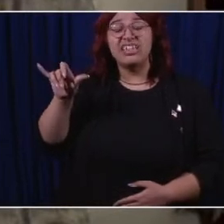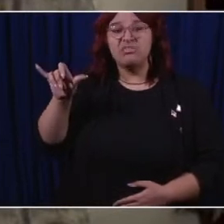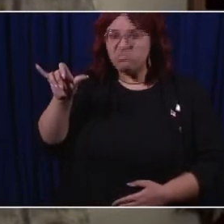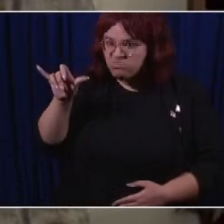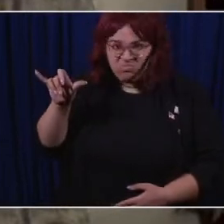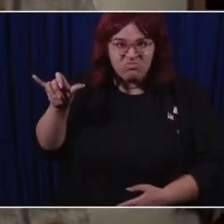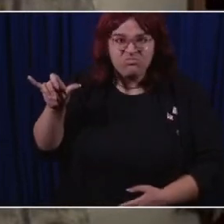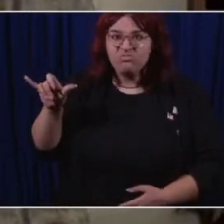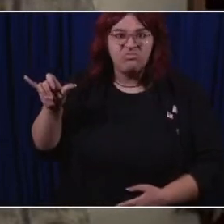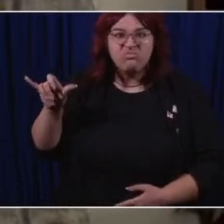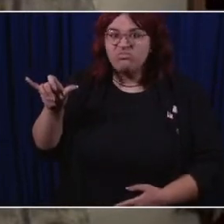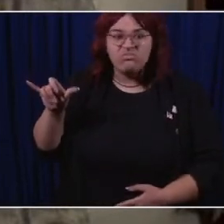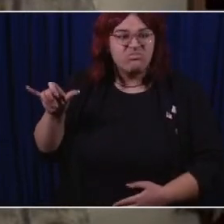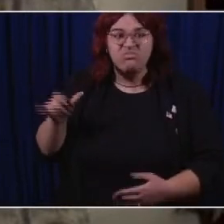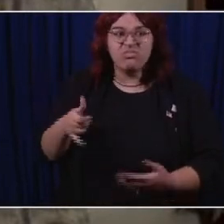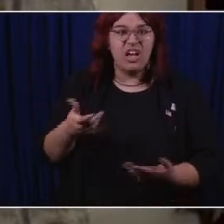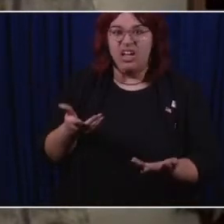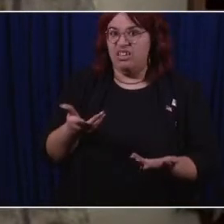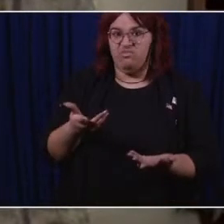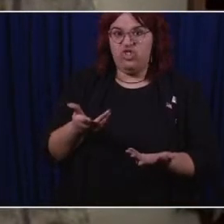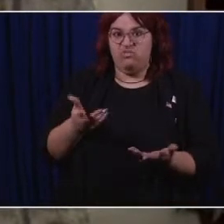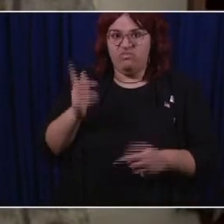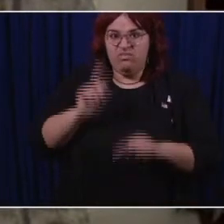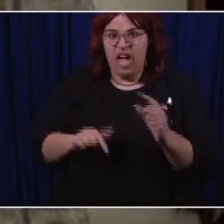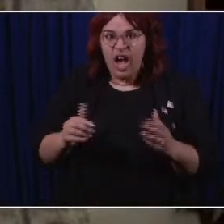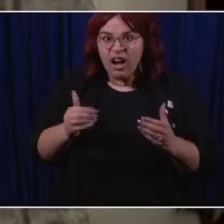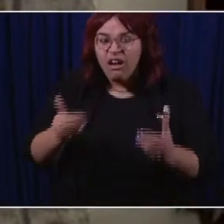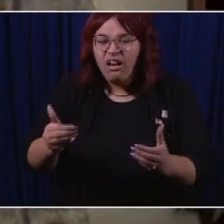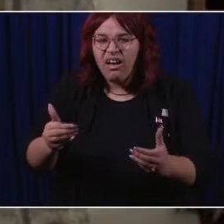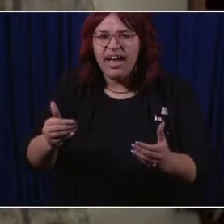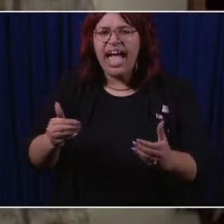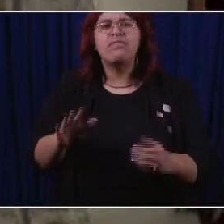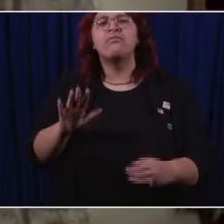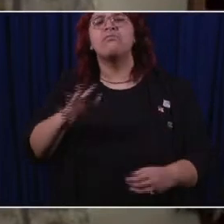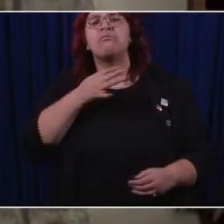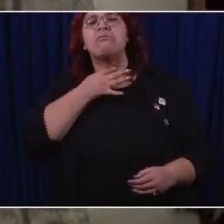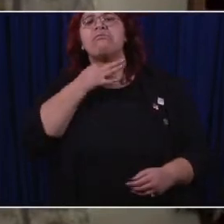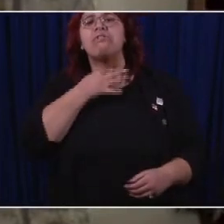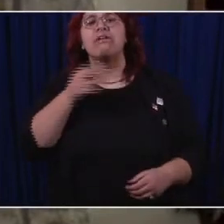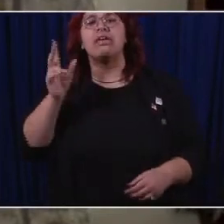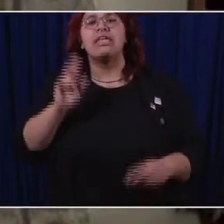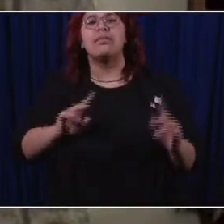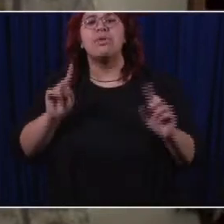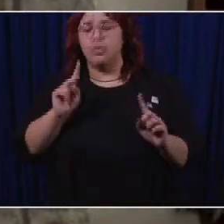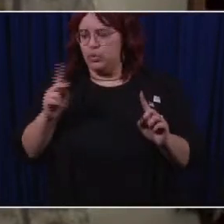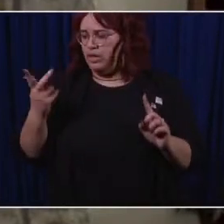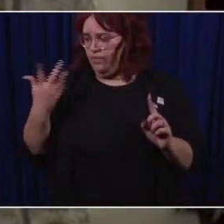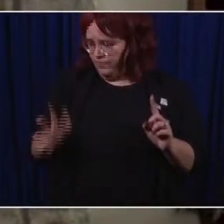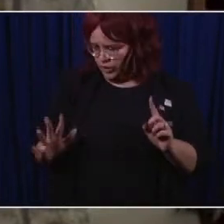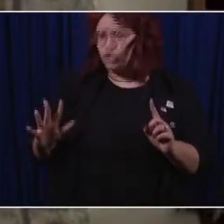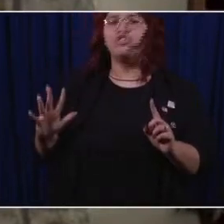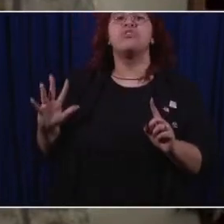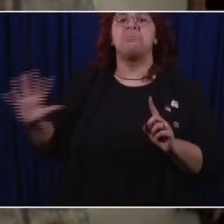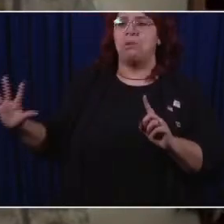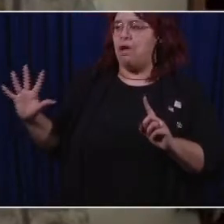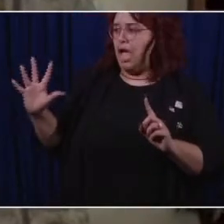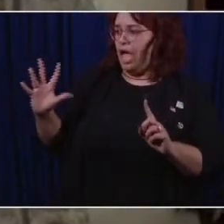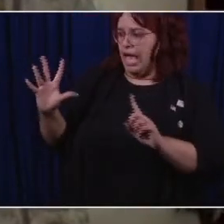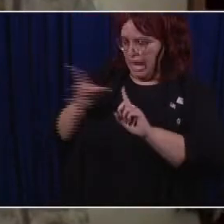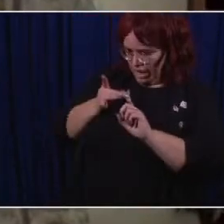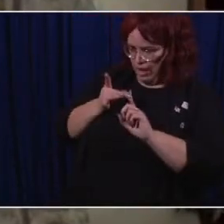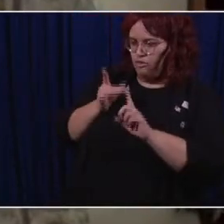who've recovered from COVID and not been reinfected, does that prove that natural immunity can replace the